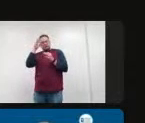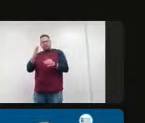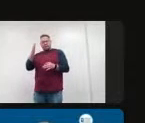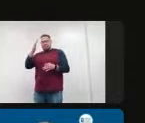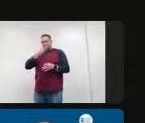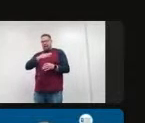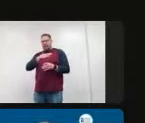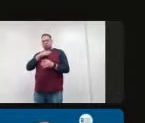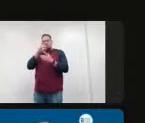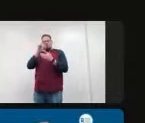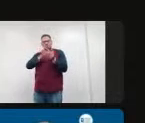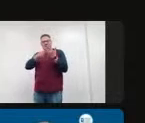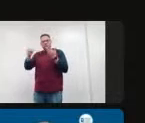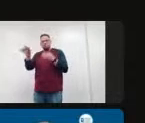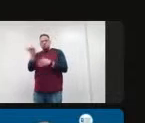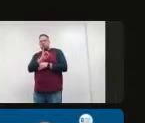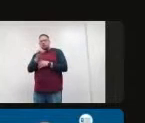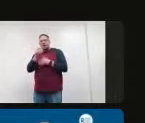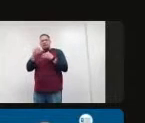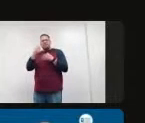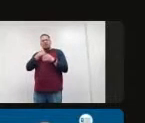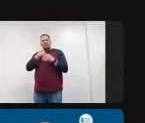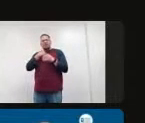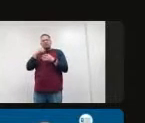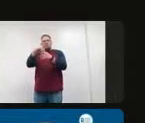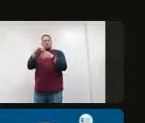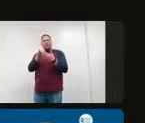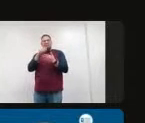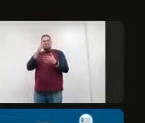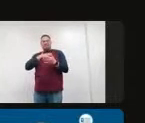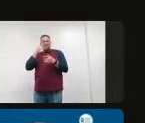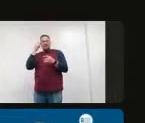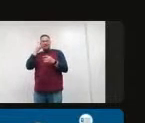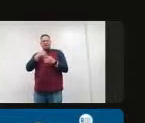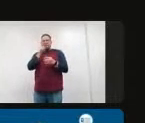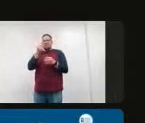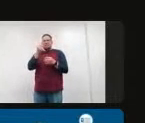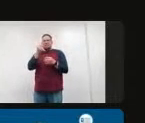critic even after I vote. So that's my thinking. I'm not saying